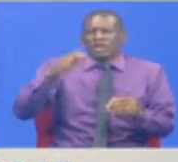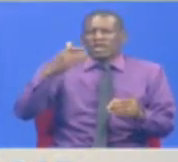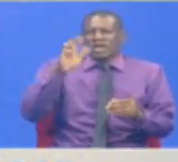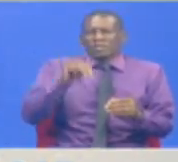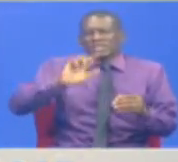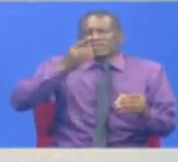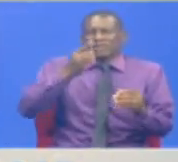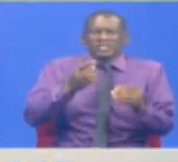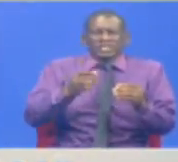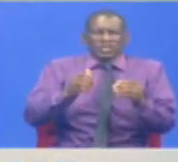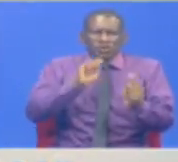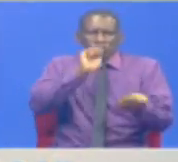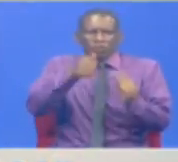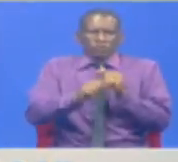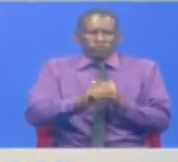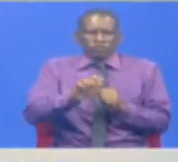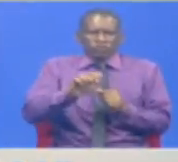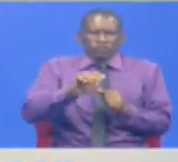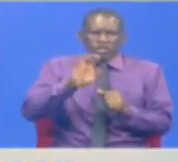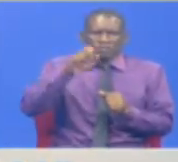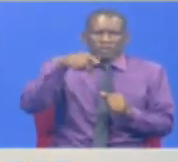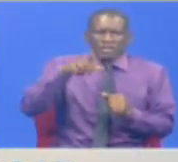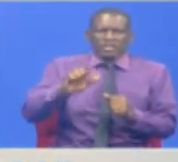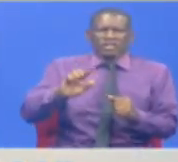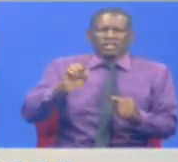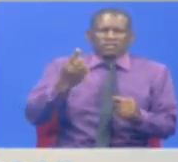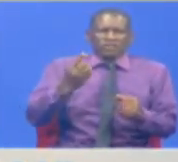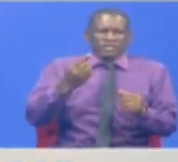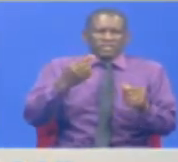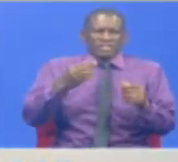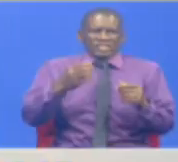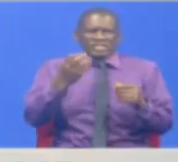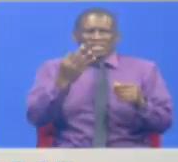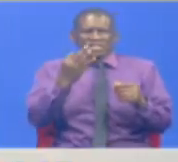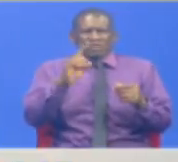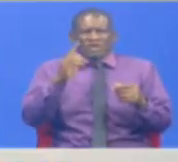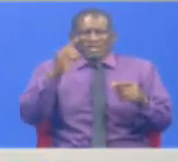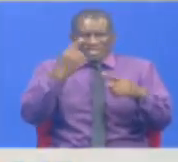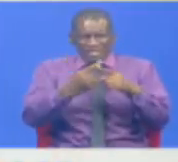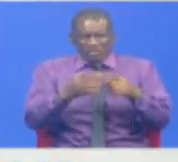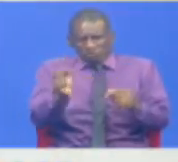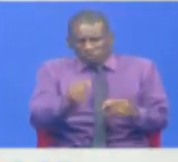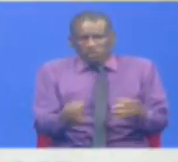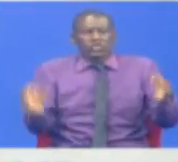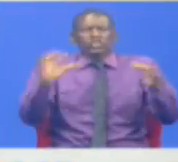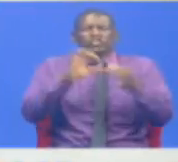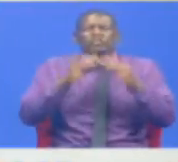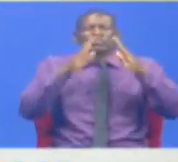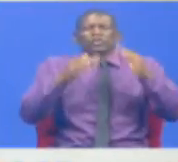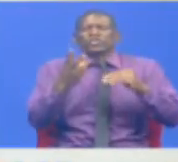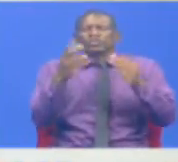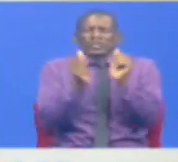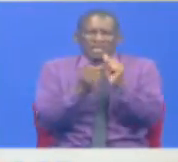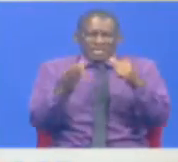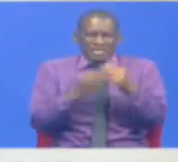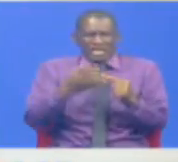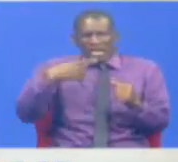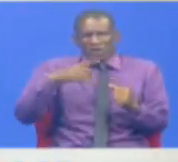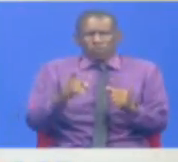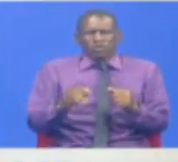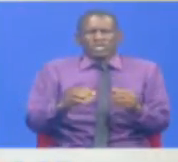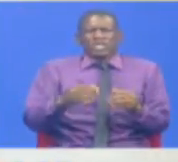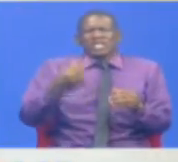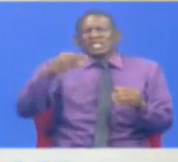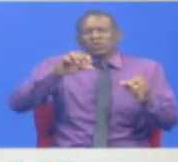League season. The 31-year-old striker joined the Gunners in January 2018 and won the Premier League Golden Boot in